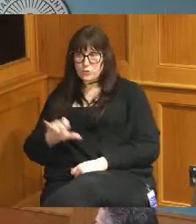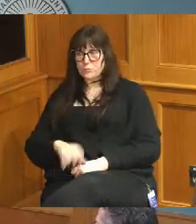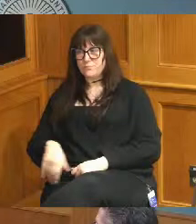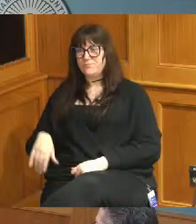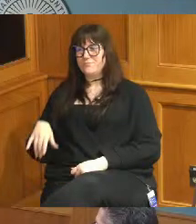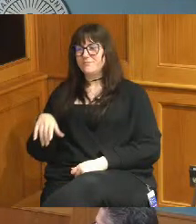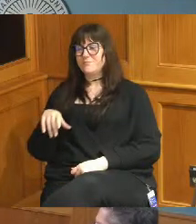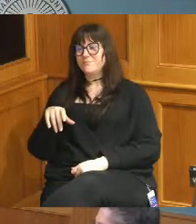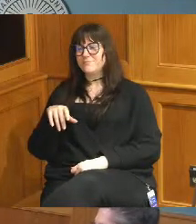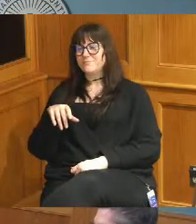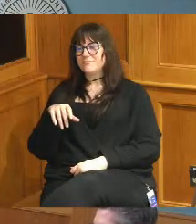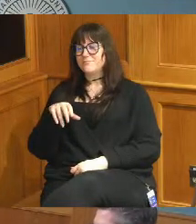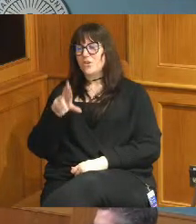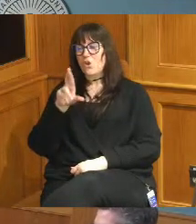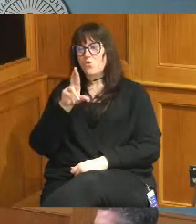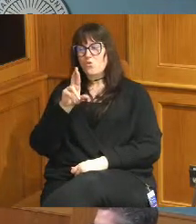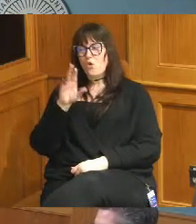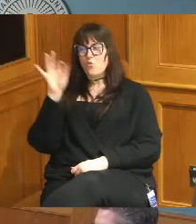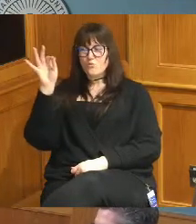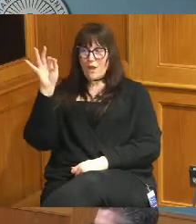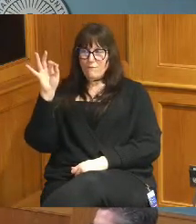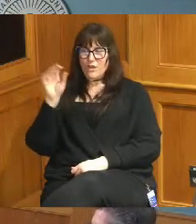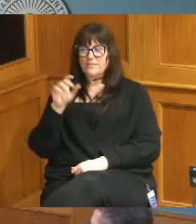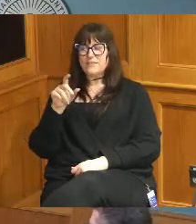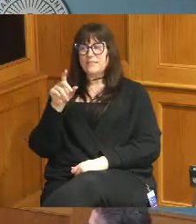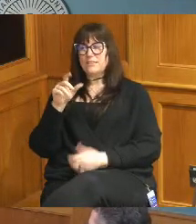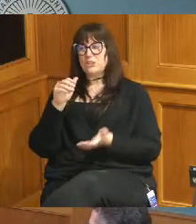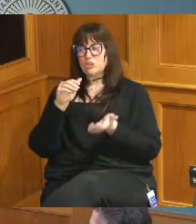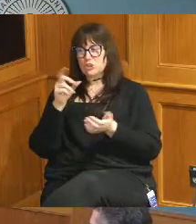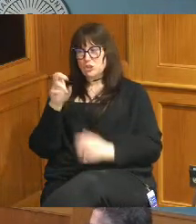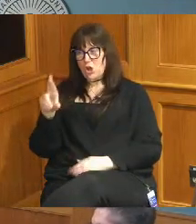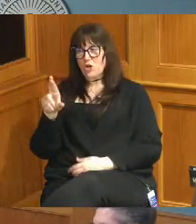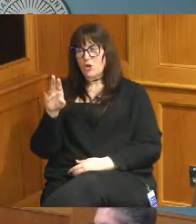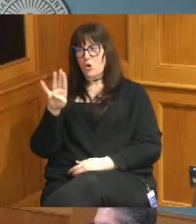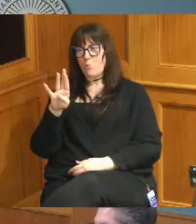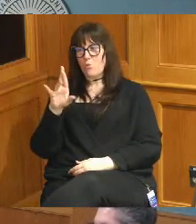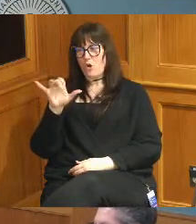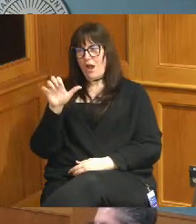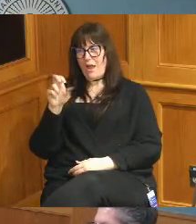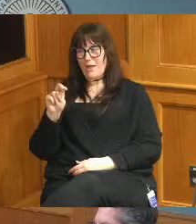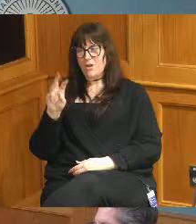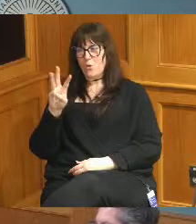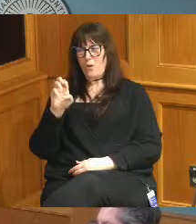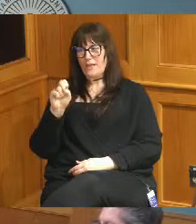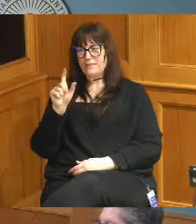Reverend Dr. Brian Wesley Walker.